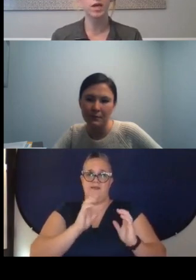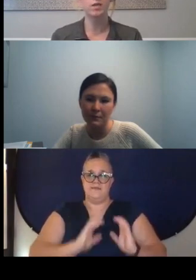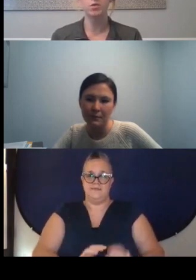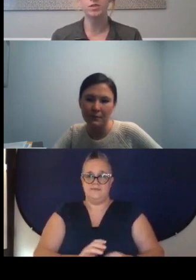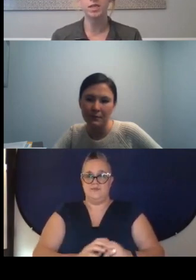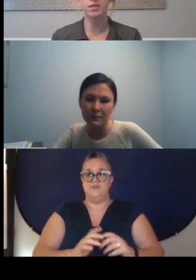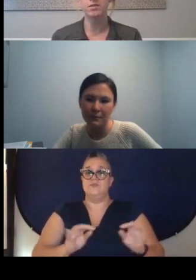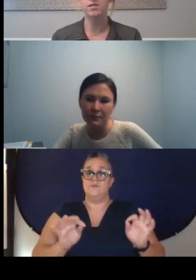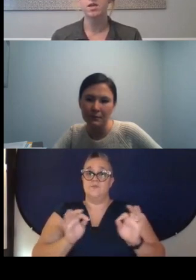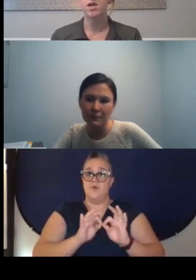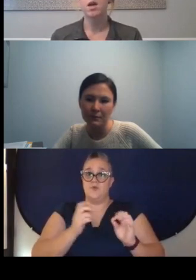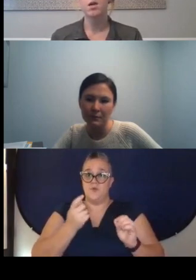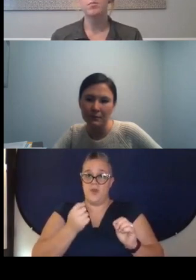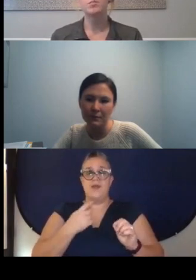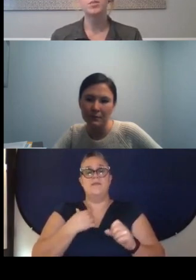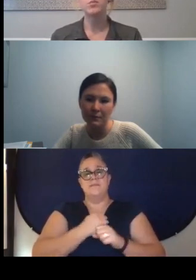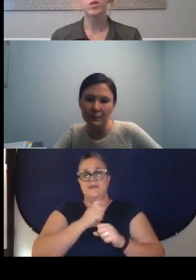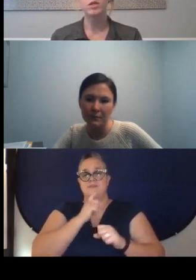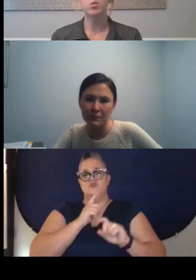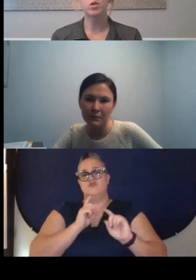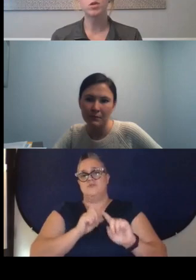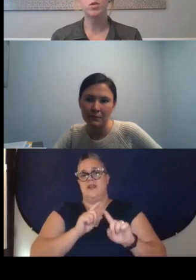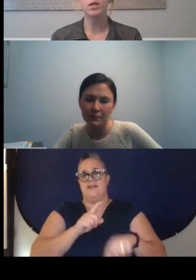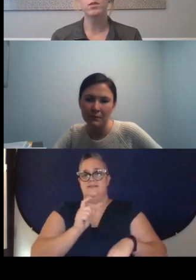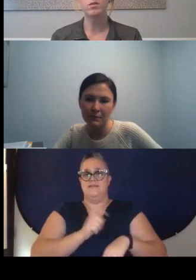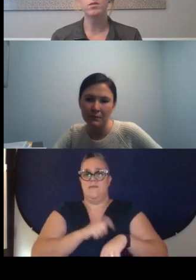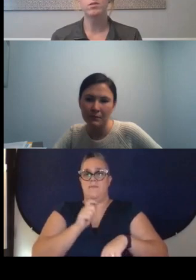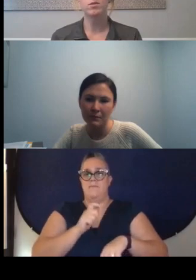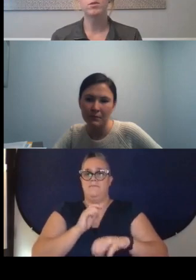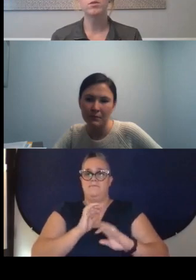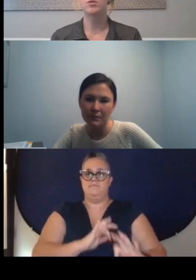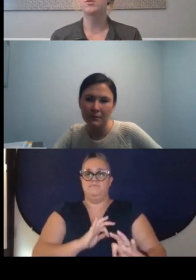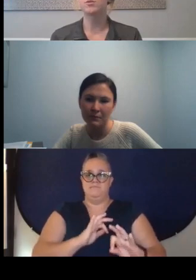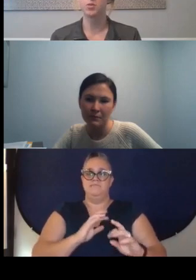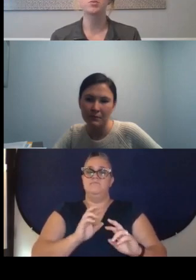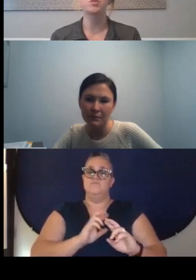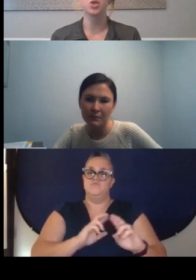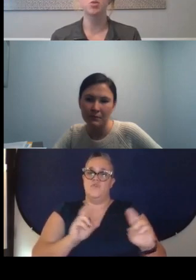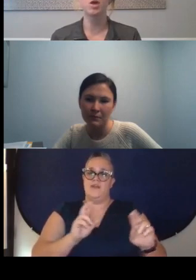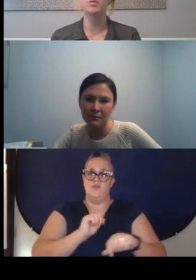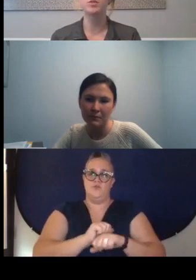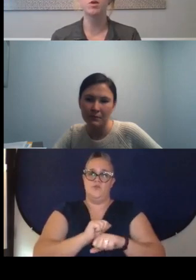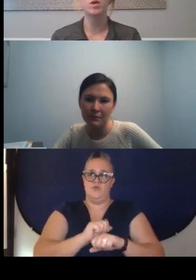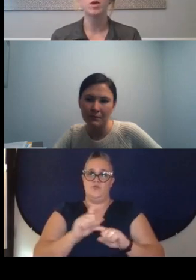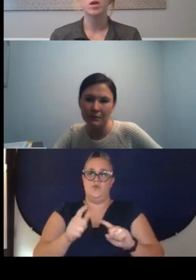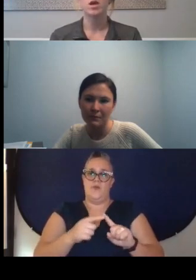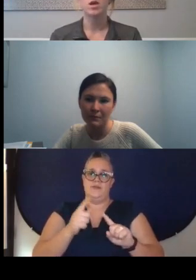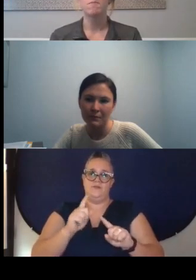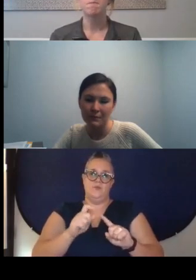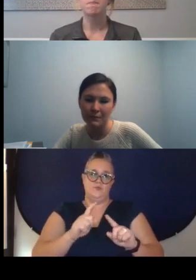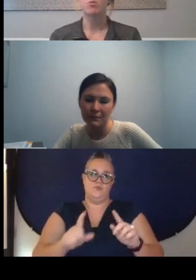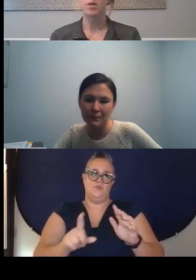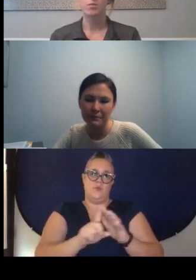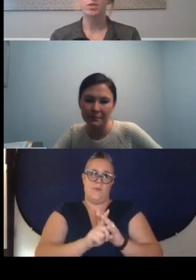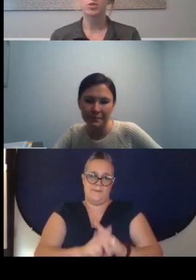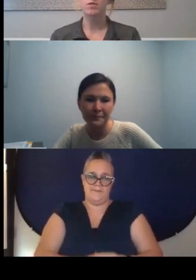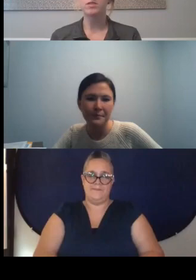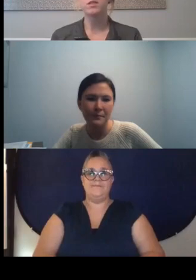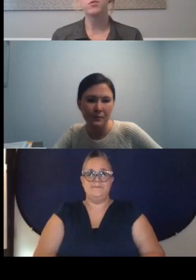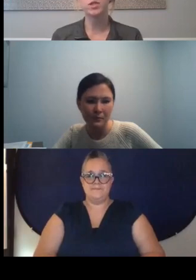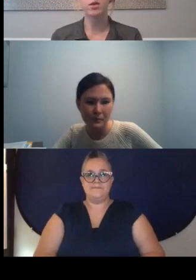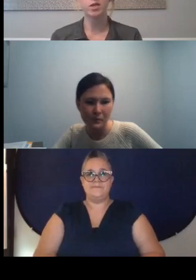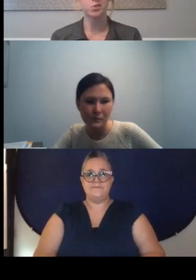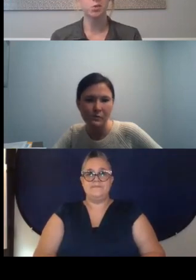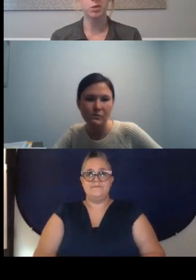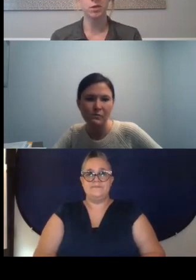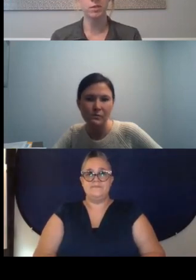just reliable attendance and being ready to work when you're supposed to show up. So we want to make sure,